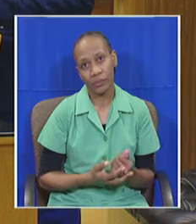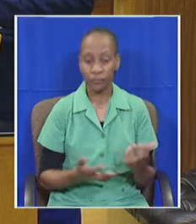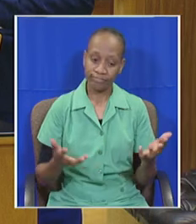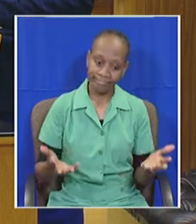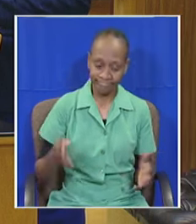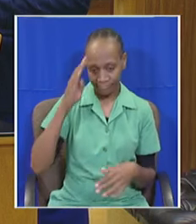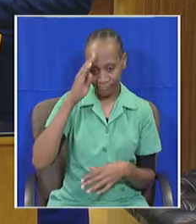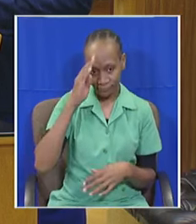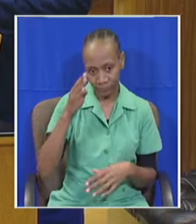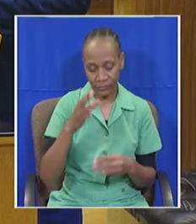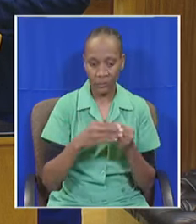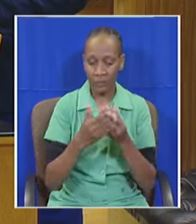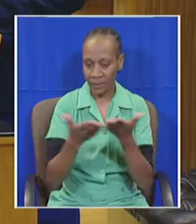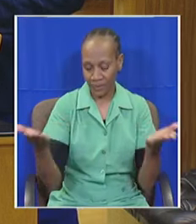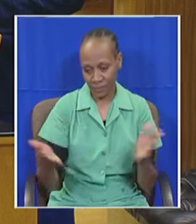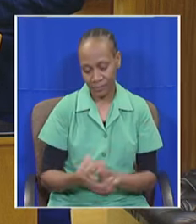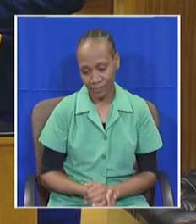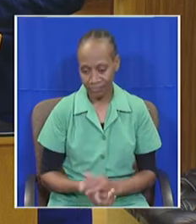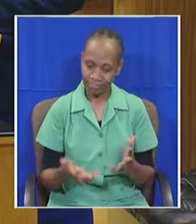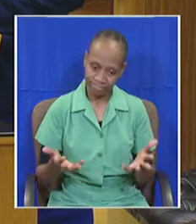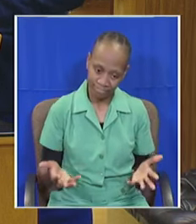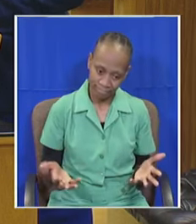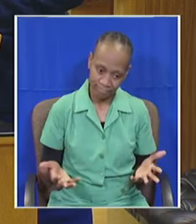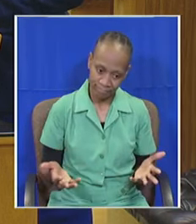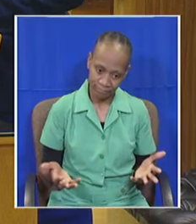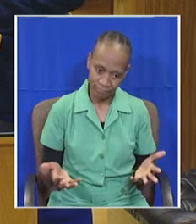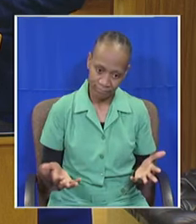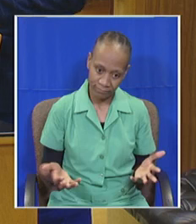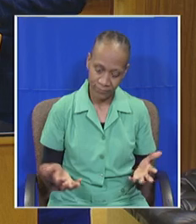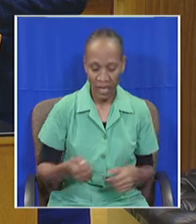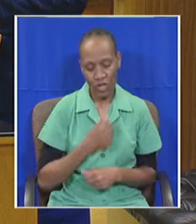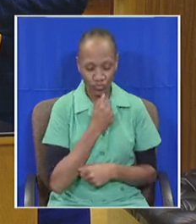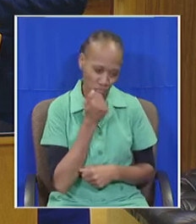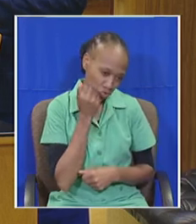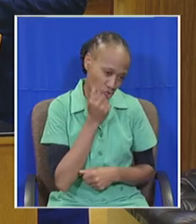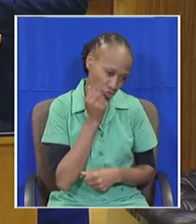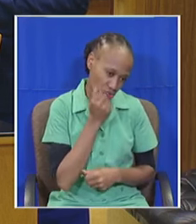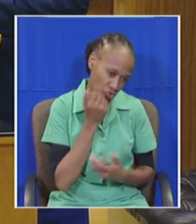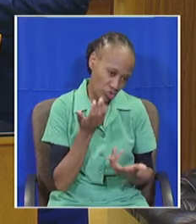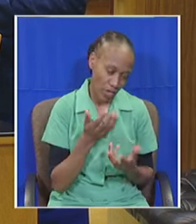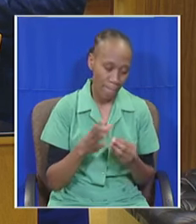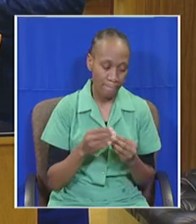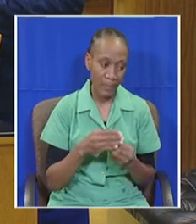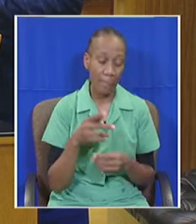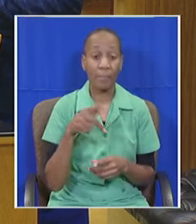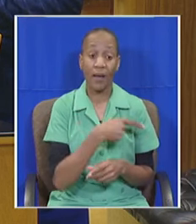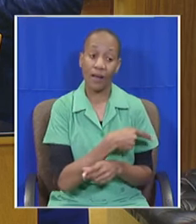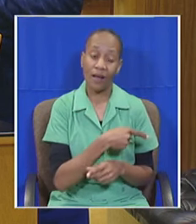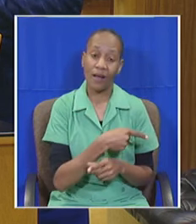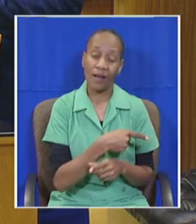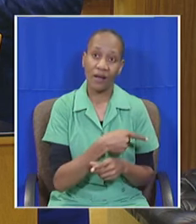Good afternoon, Honourable Members. The alarmist capsule, Glowlama, has just spoken and is